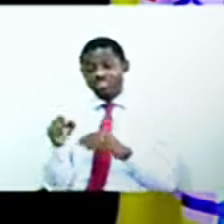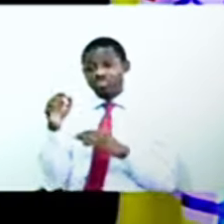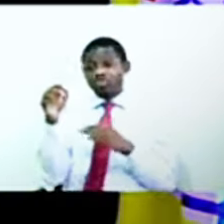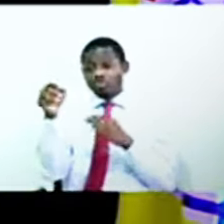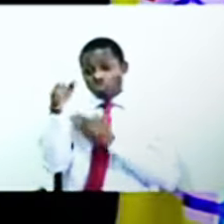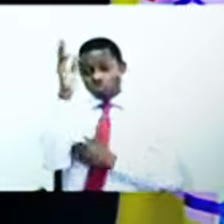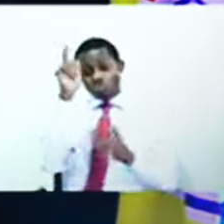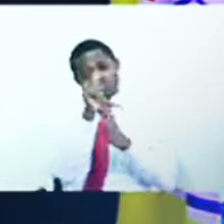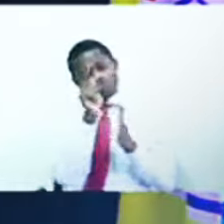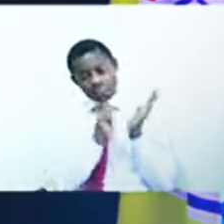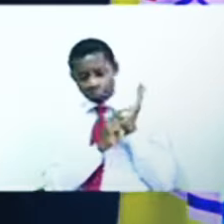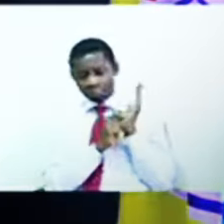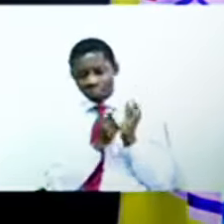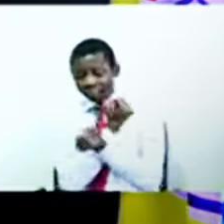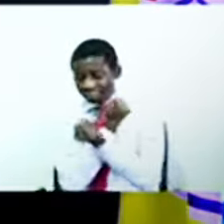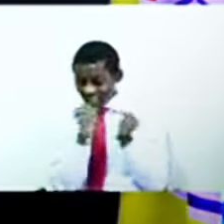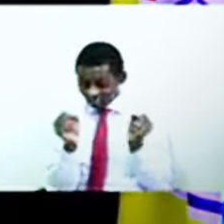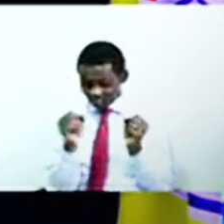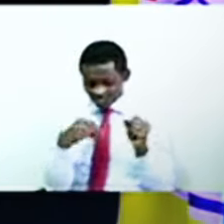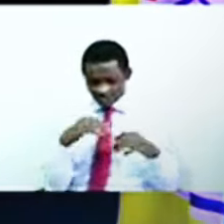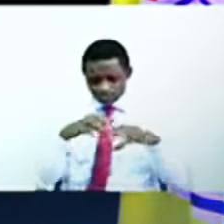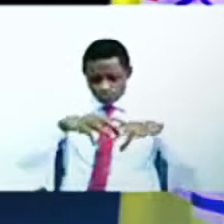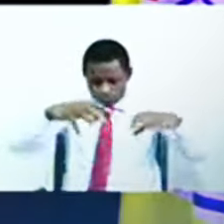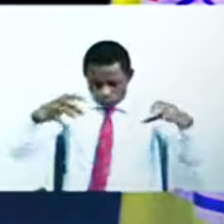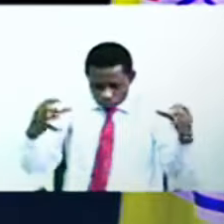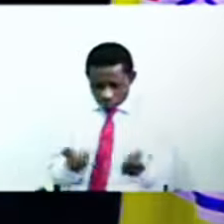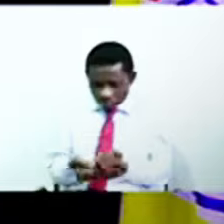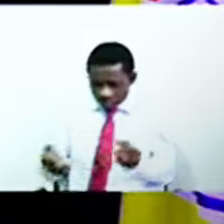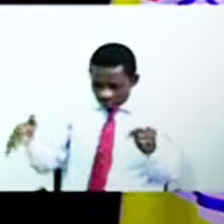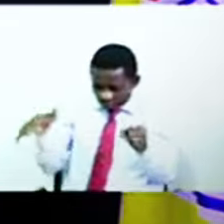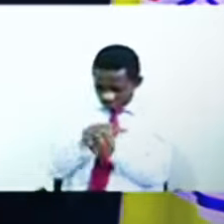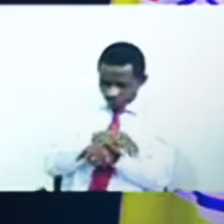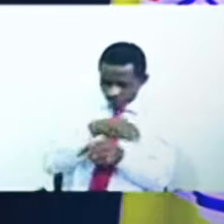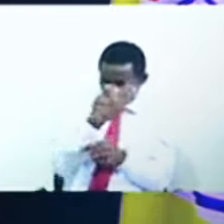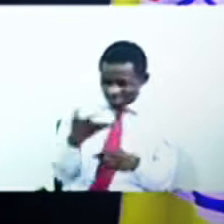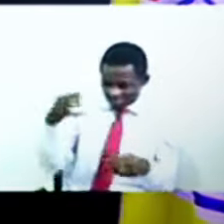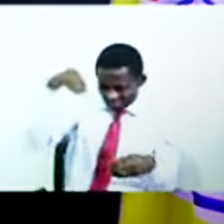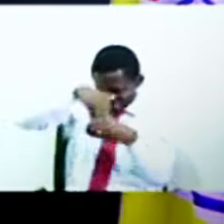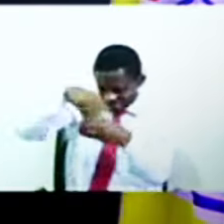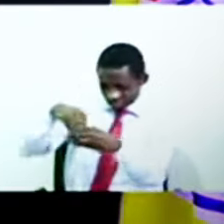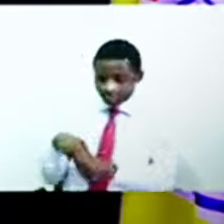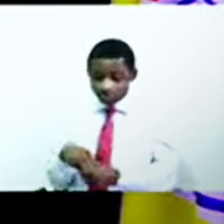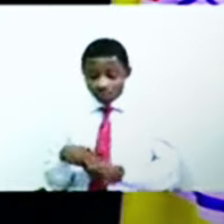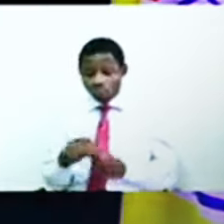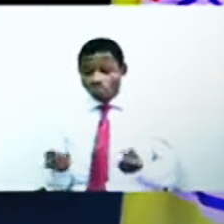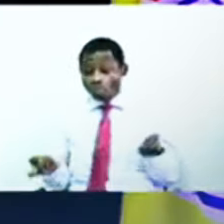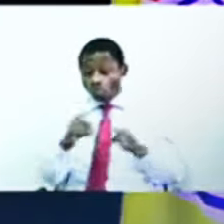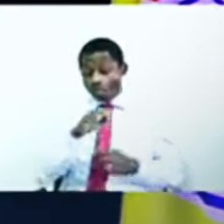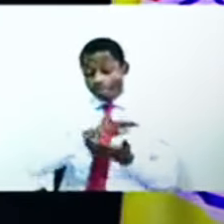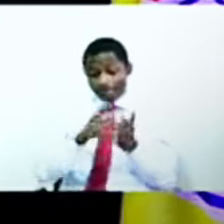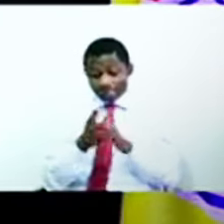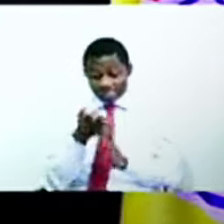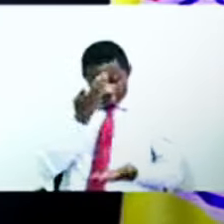Salvation is a package. When we are born again, we receive eternal life, life in